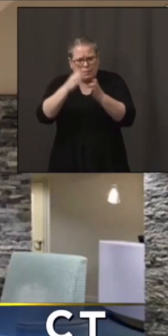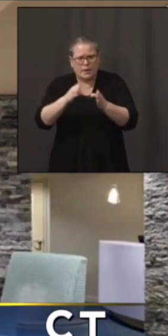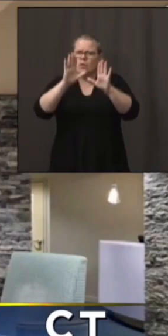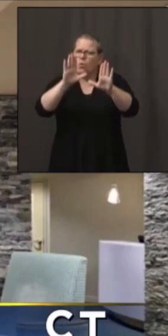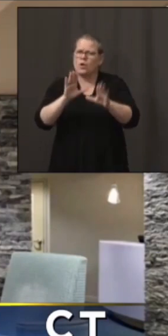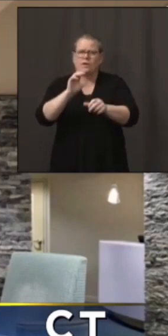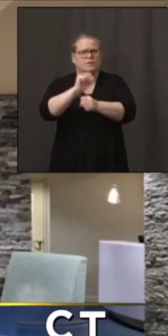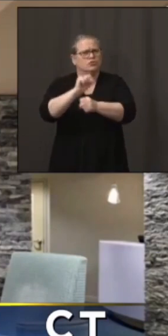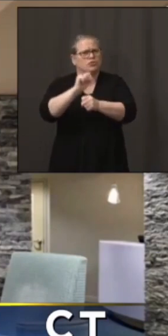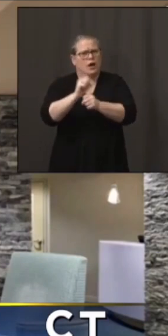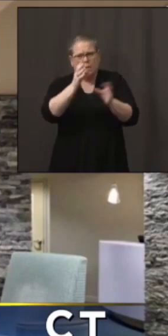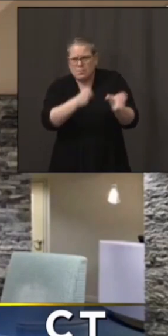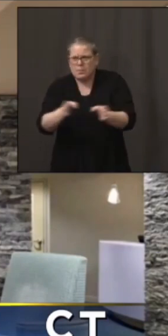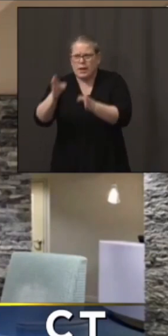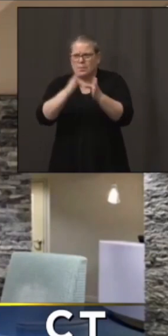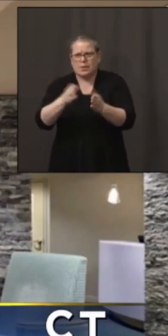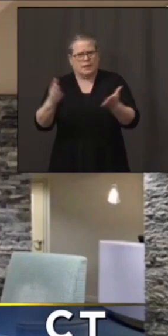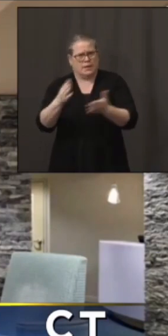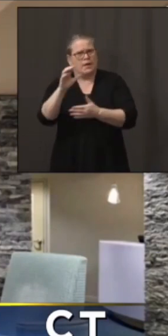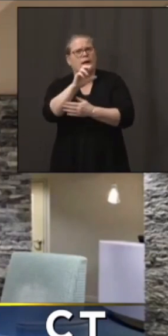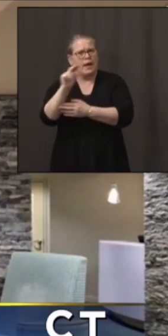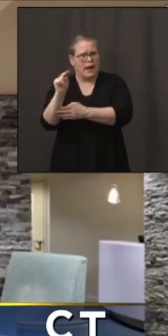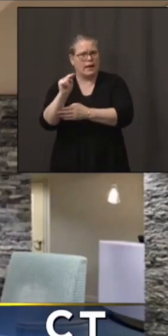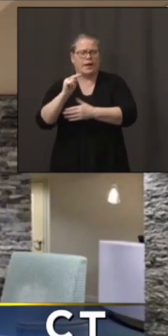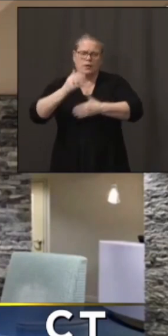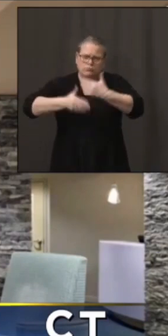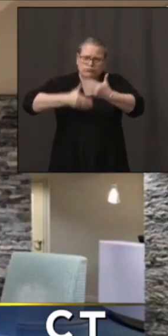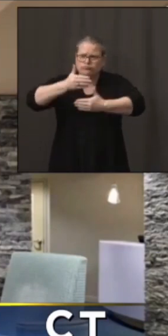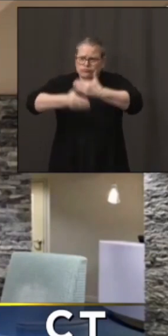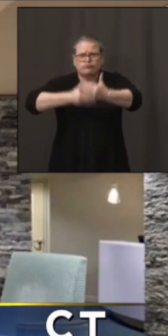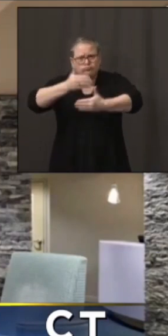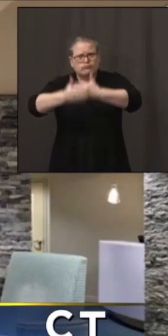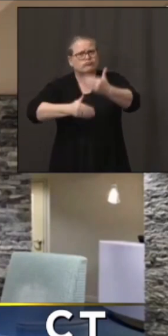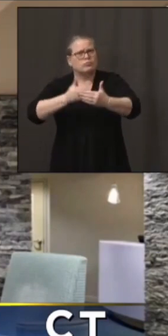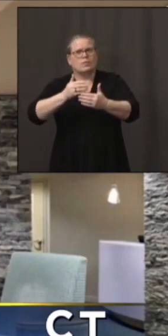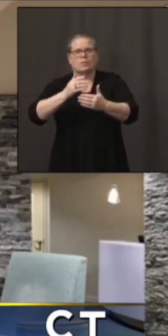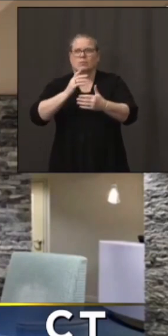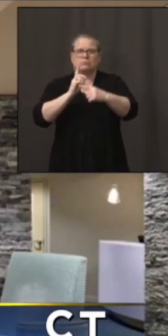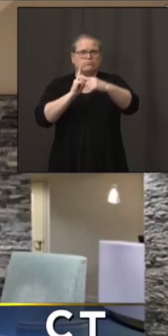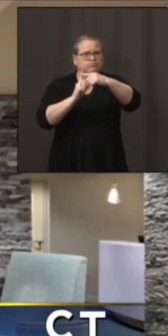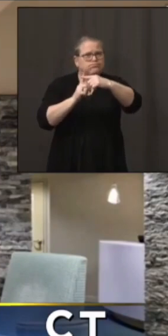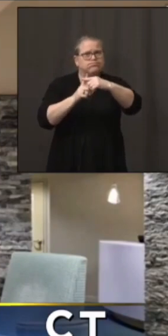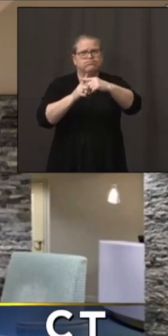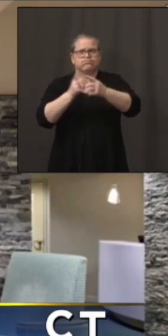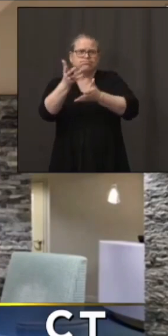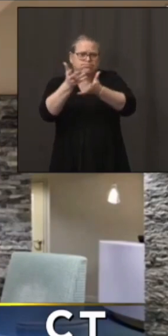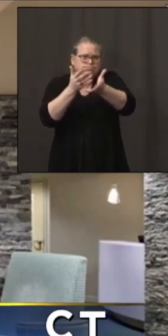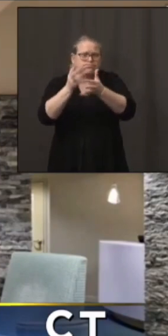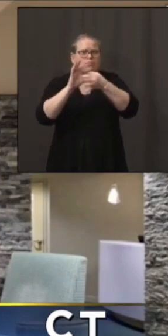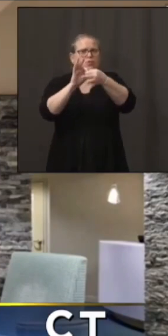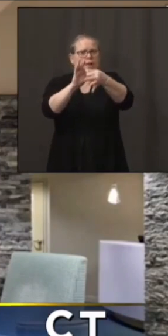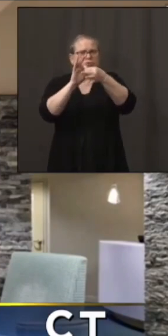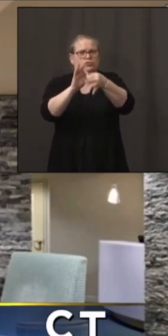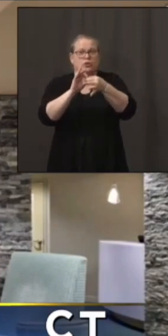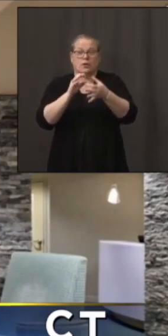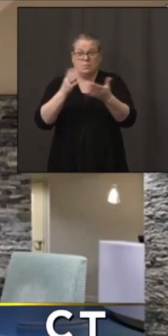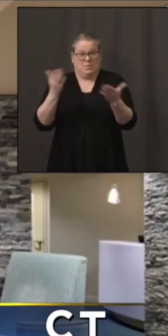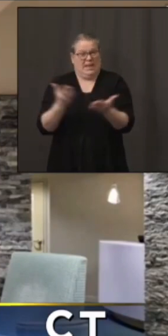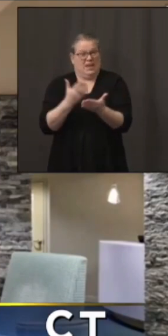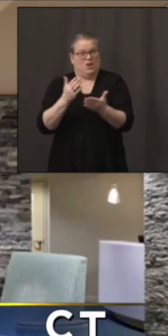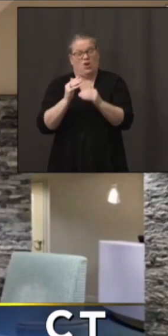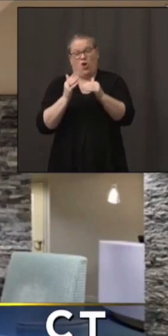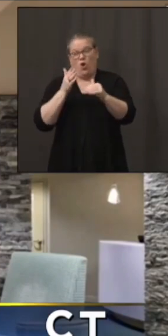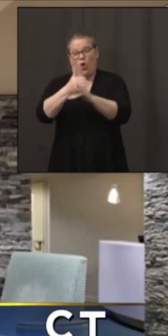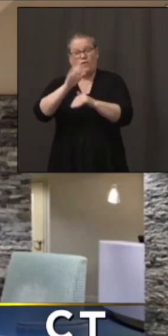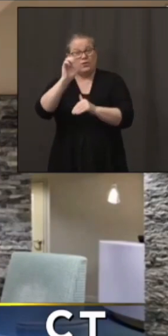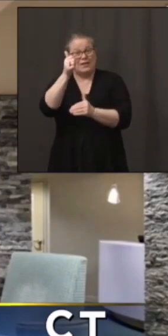here in Connecticut. We've had a really positive working relationship, which has allowed us to vaccinate over 10,000 individuals